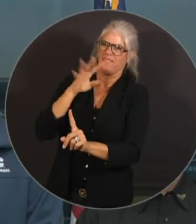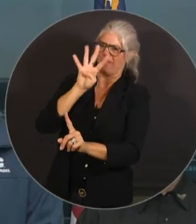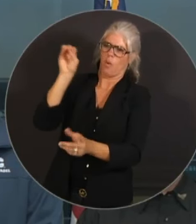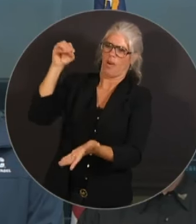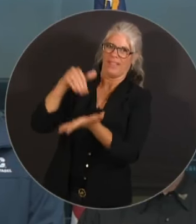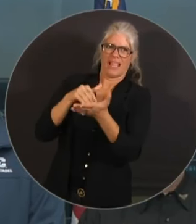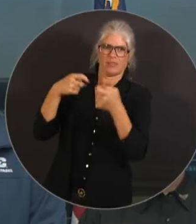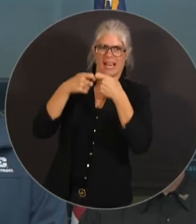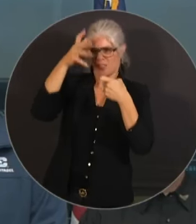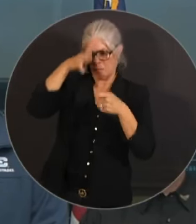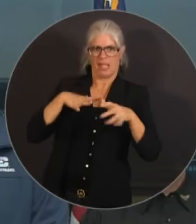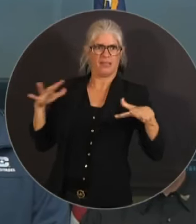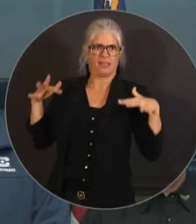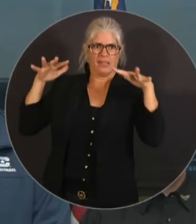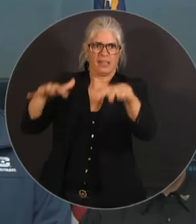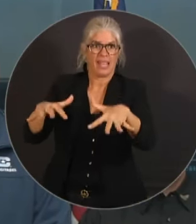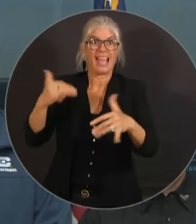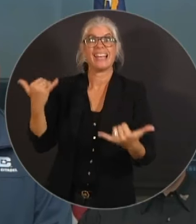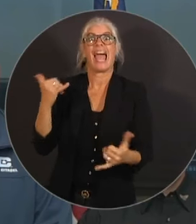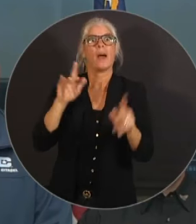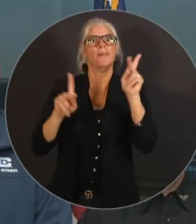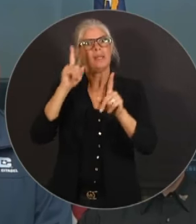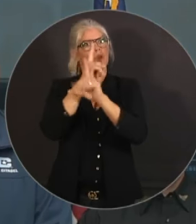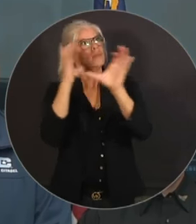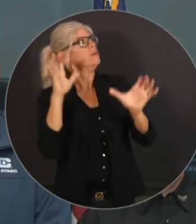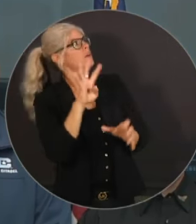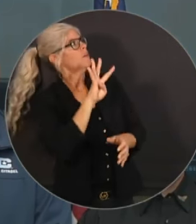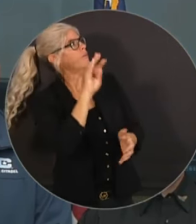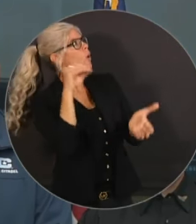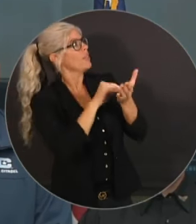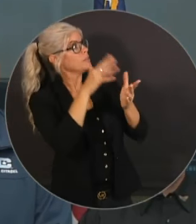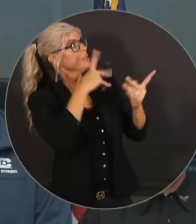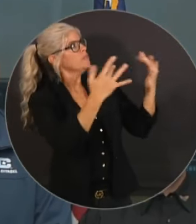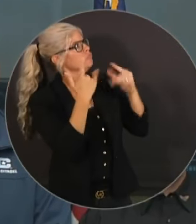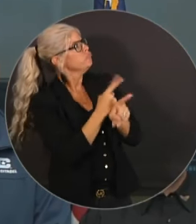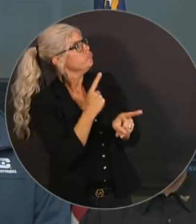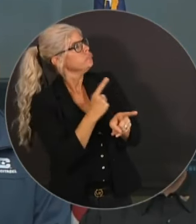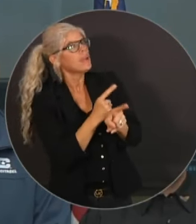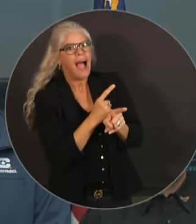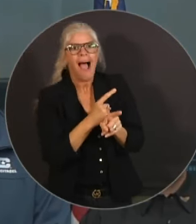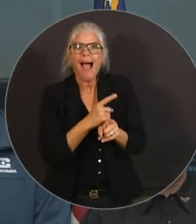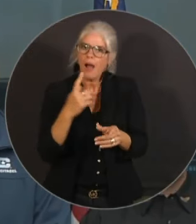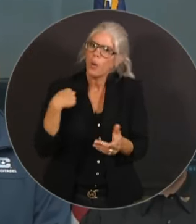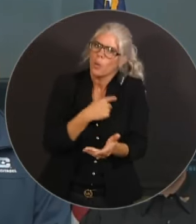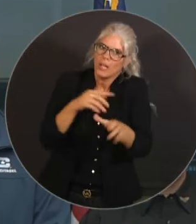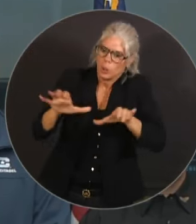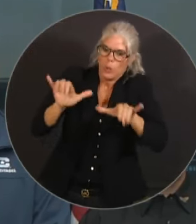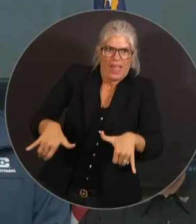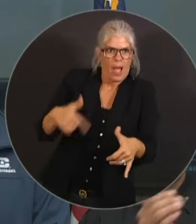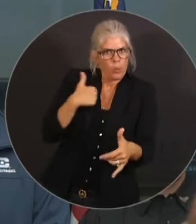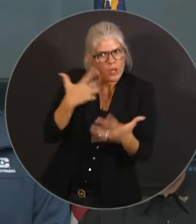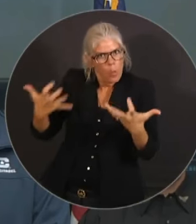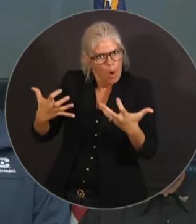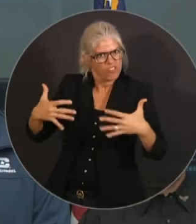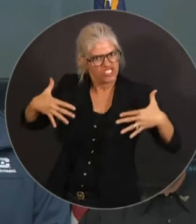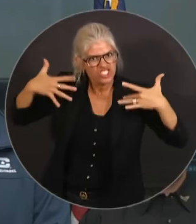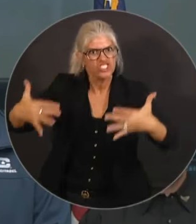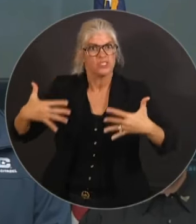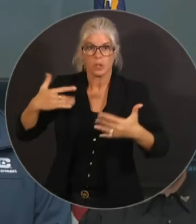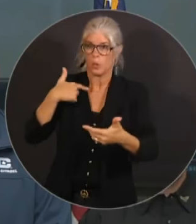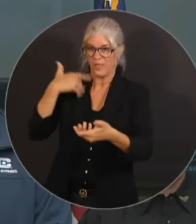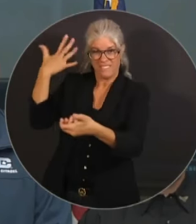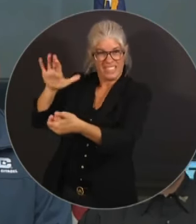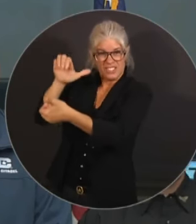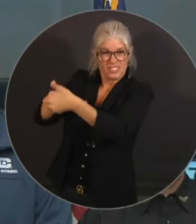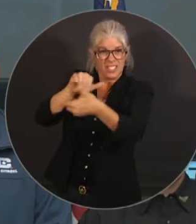expect that. That's what we do. I mean, we have the electrical co-ops. They've got over 4,000 linemen that they're bringing